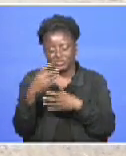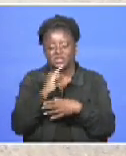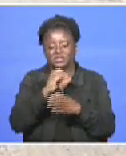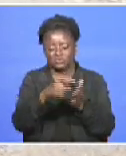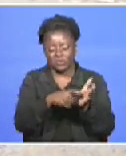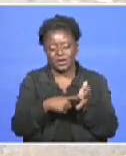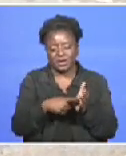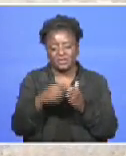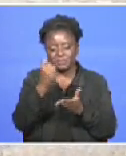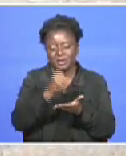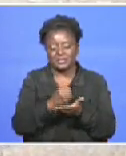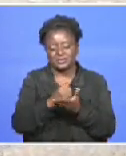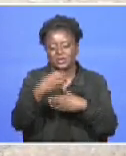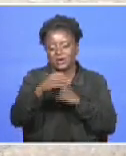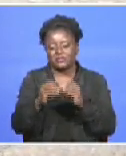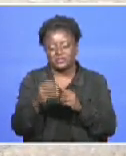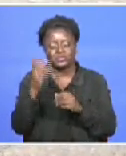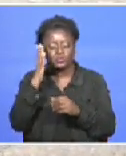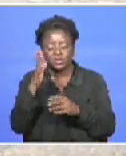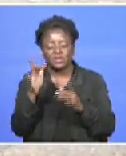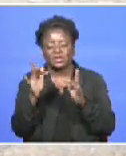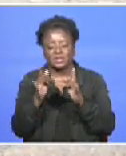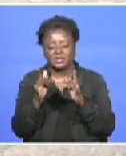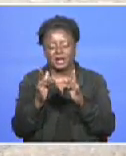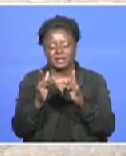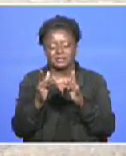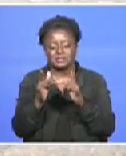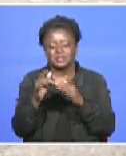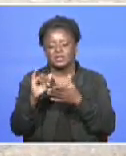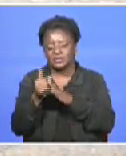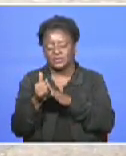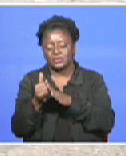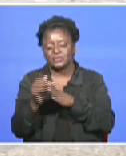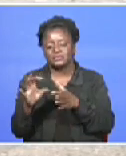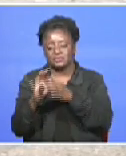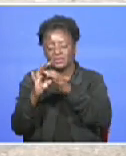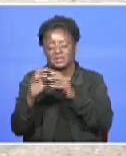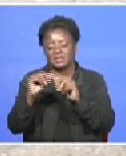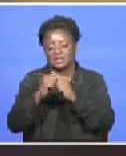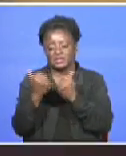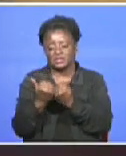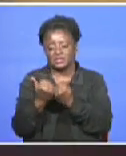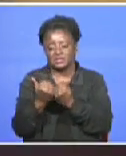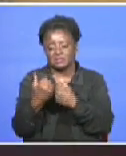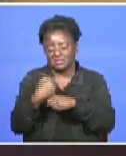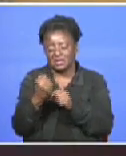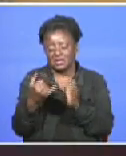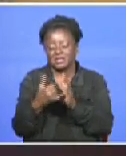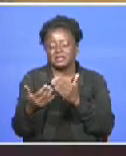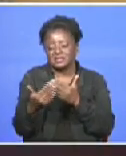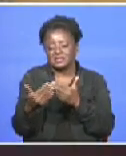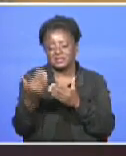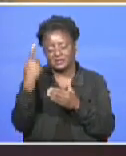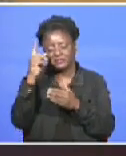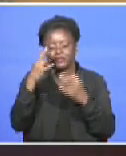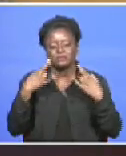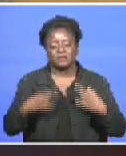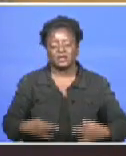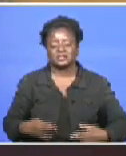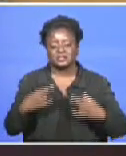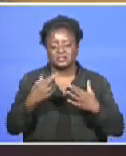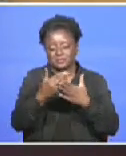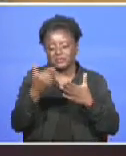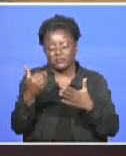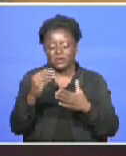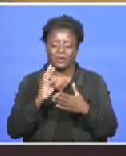Passport Office will contact relevant agencies, easing the burden on residents. The situation before, we were asking